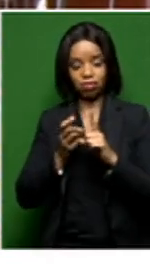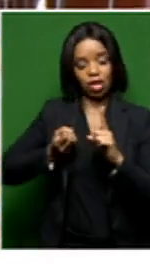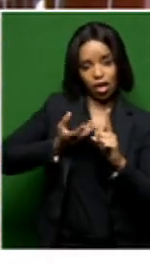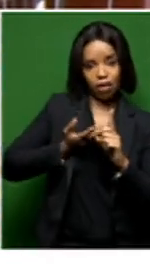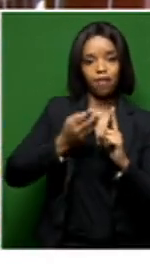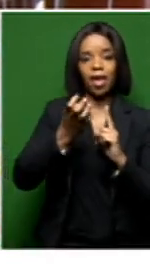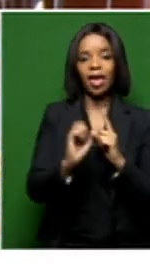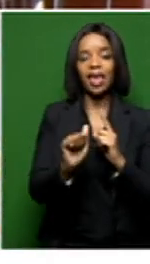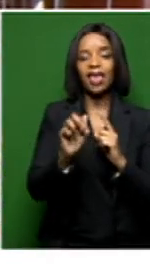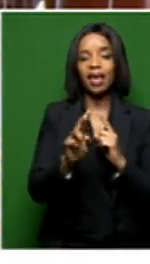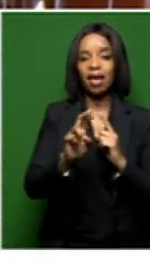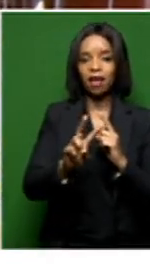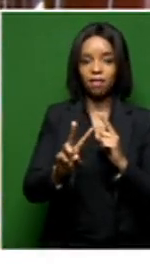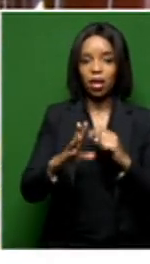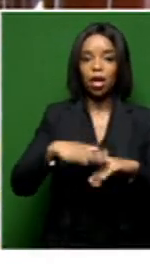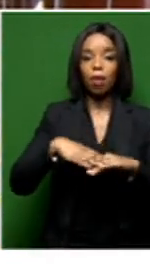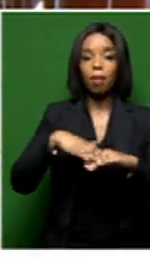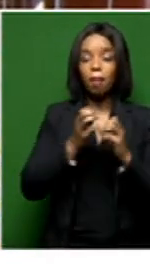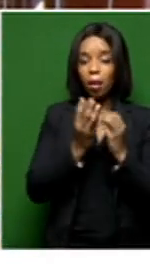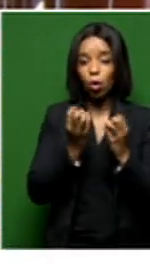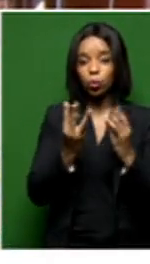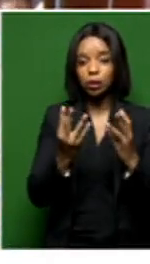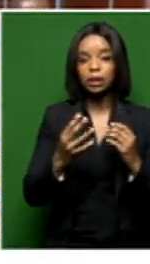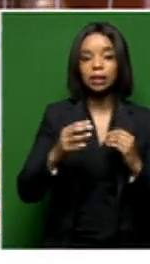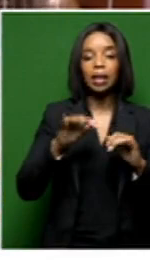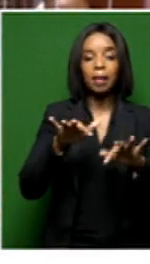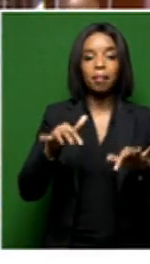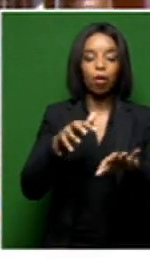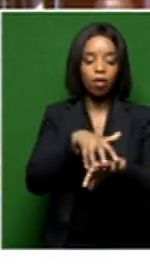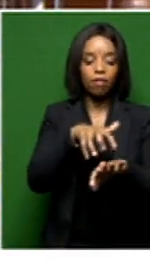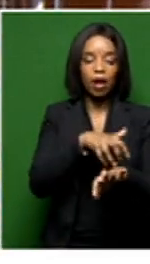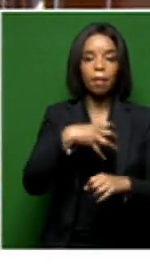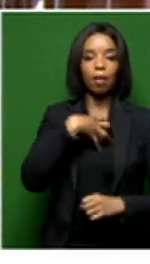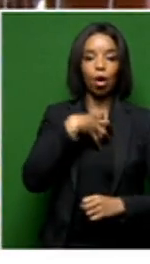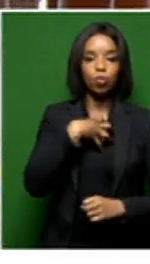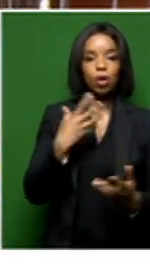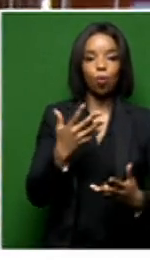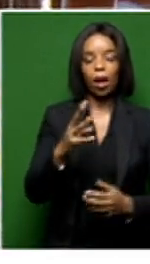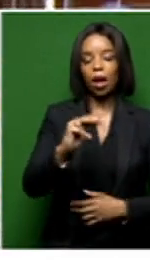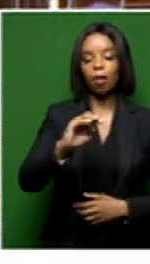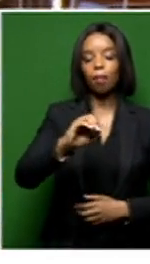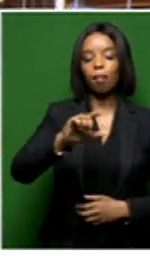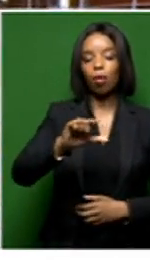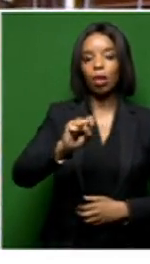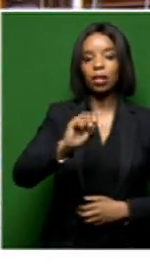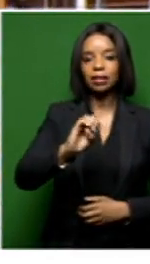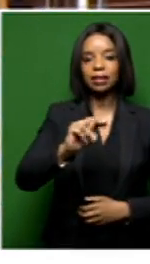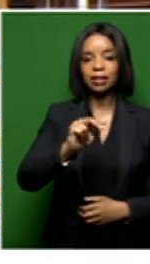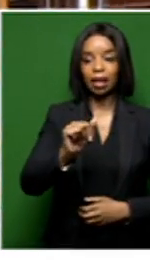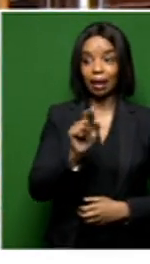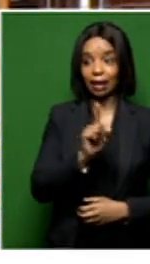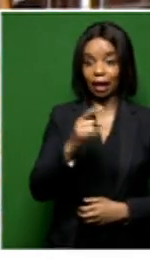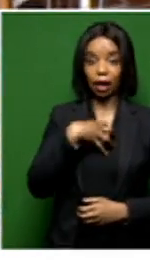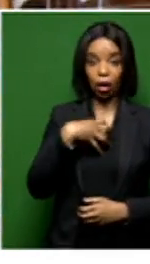especially if you go around Madimbo, the Musina area, the farm owners there, we even have got they've even